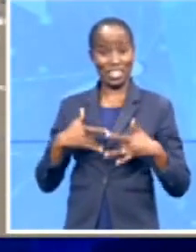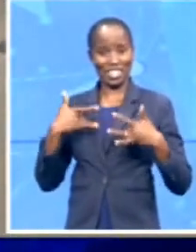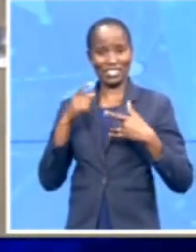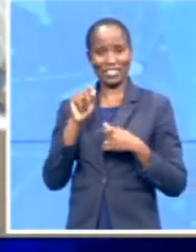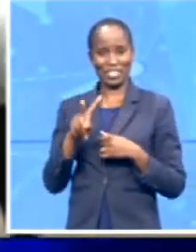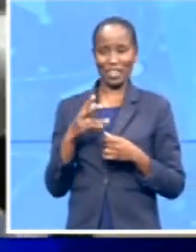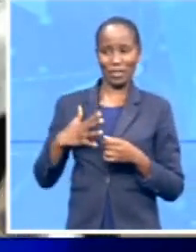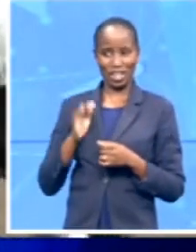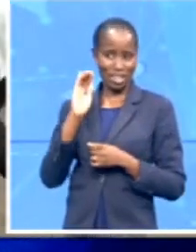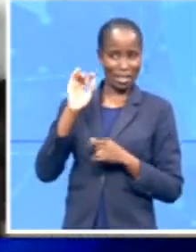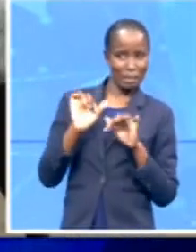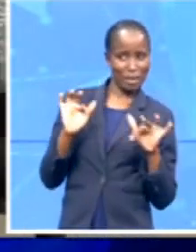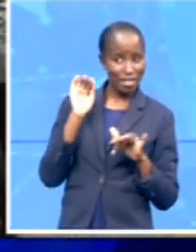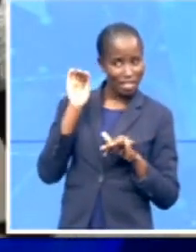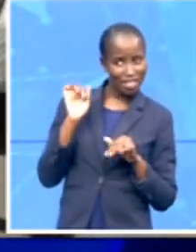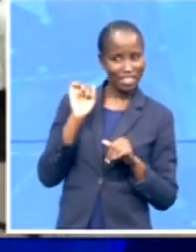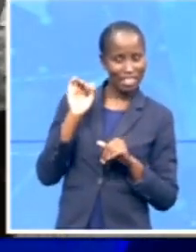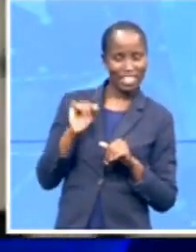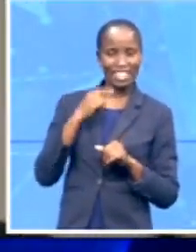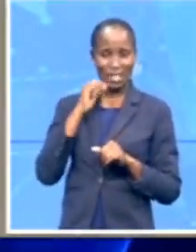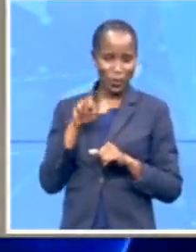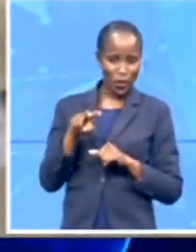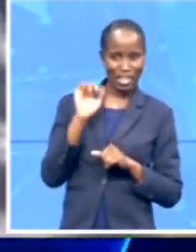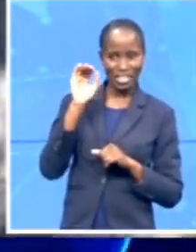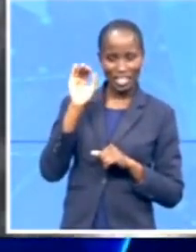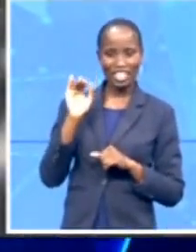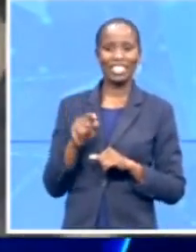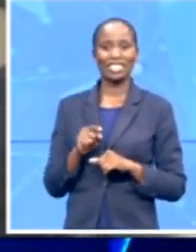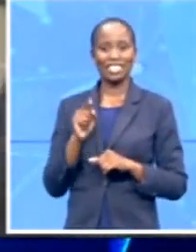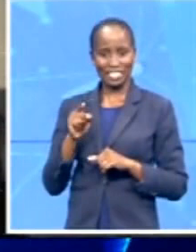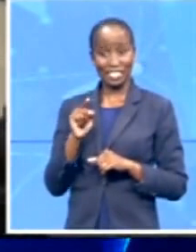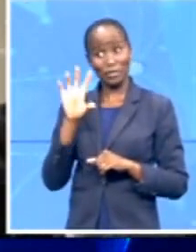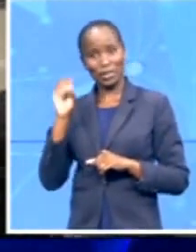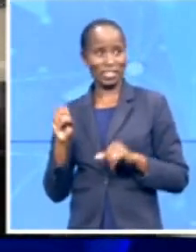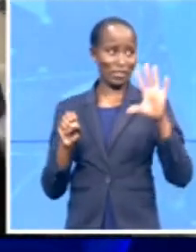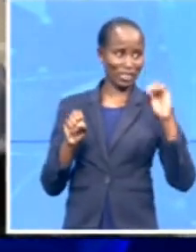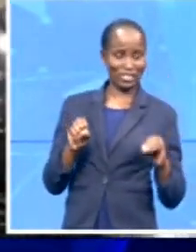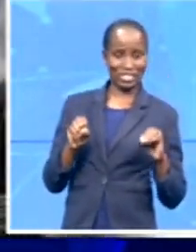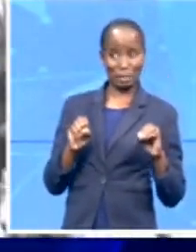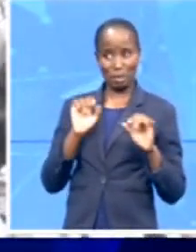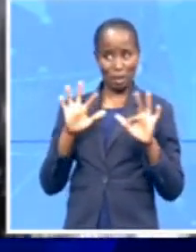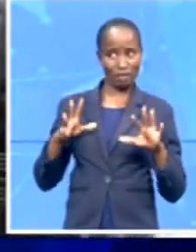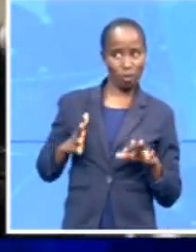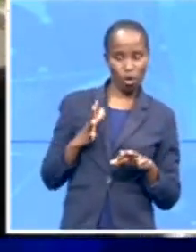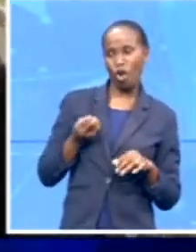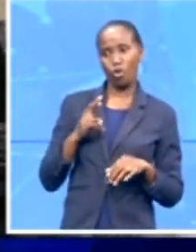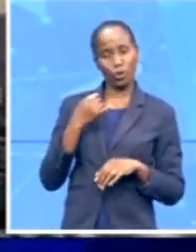to people. It's a 50-50 split whether people will speak to you or not. Hi, Papa, how are you?